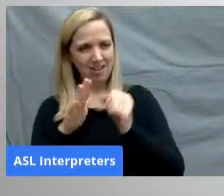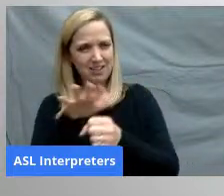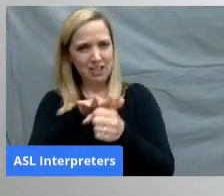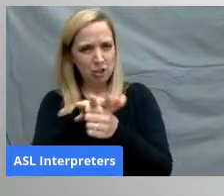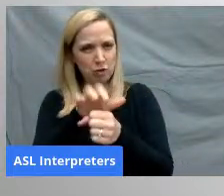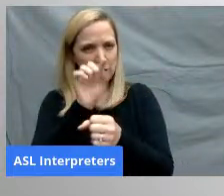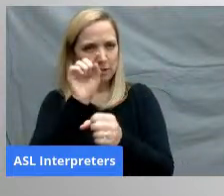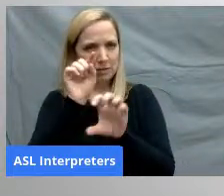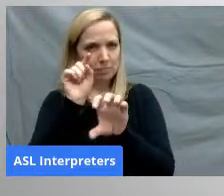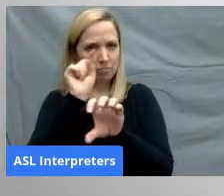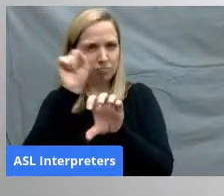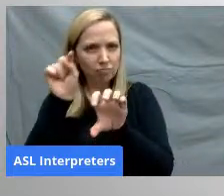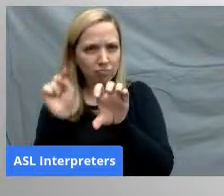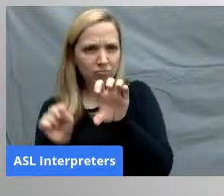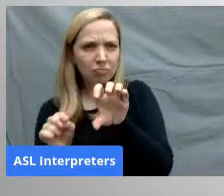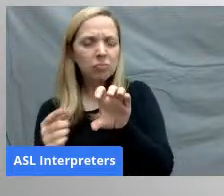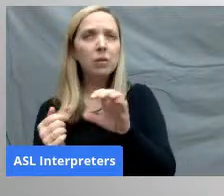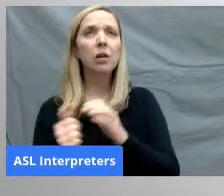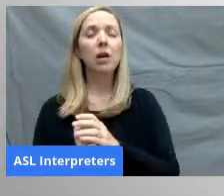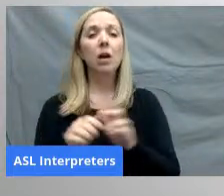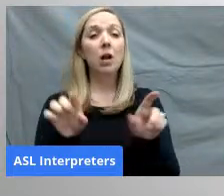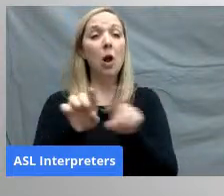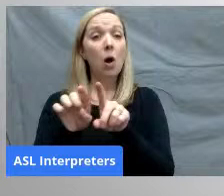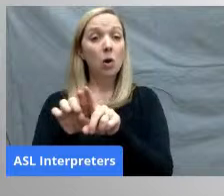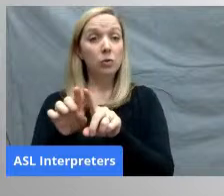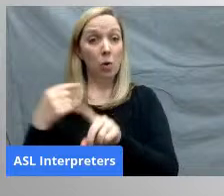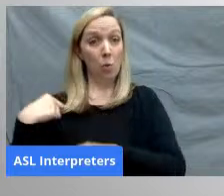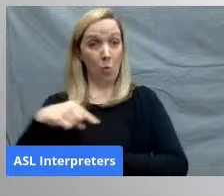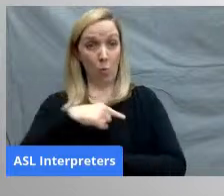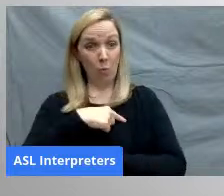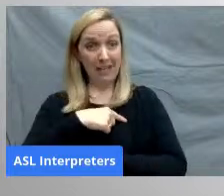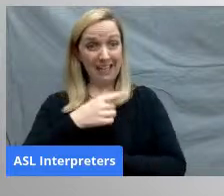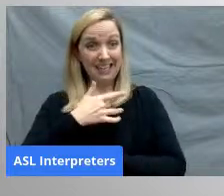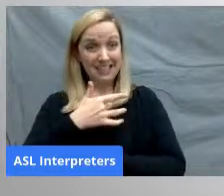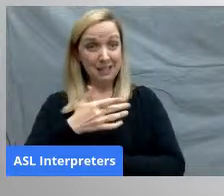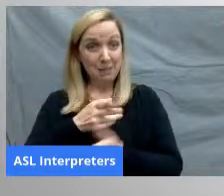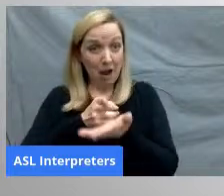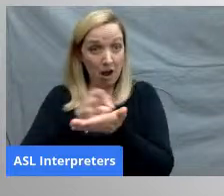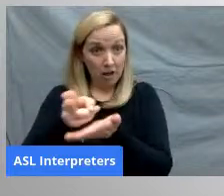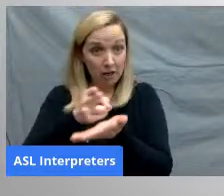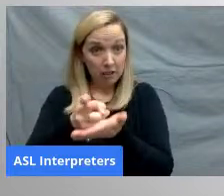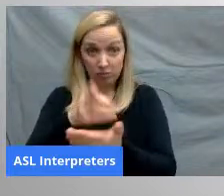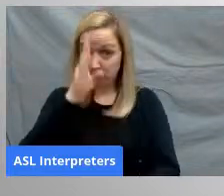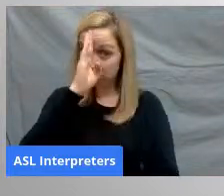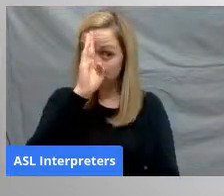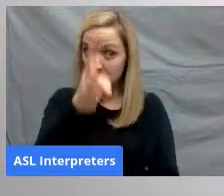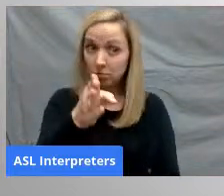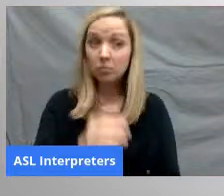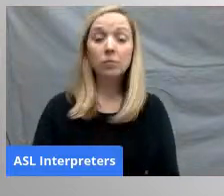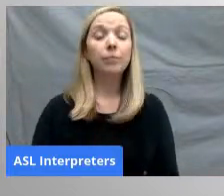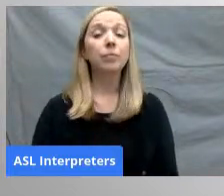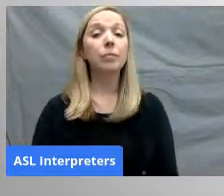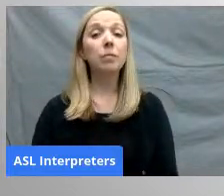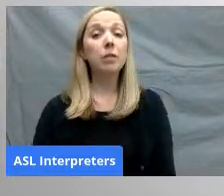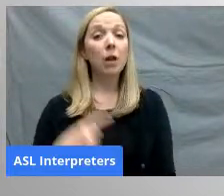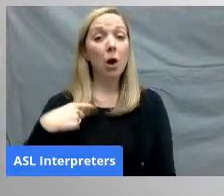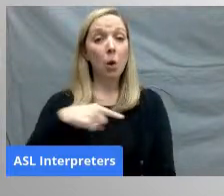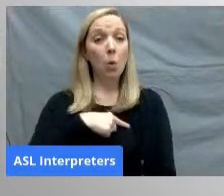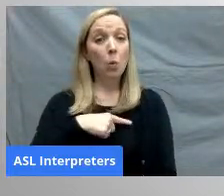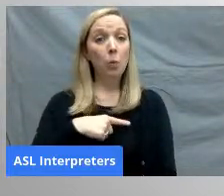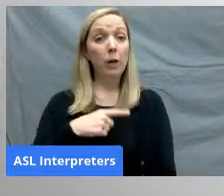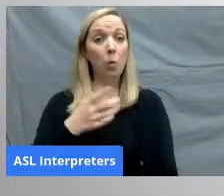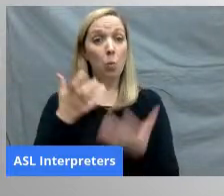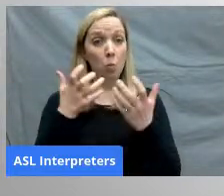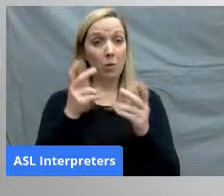perfectly honest, I think our cabinet is very honest and we're very true, and we are committed to keeping people safe, and we do